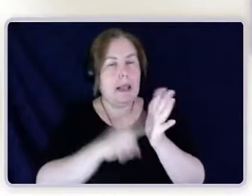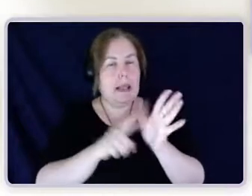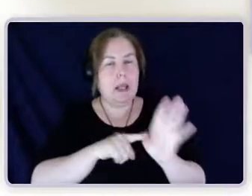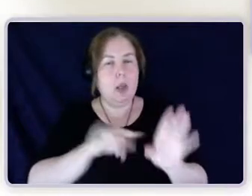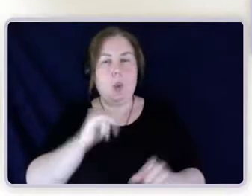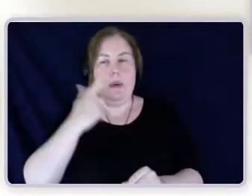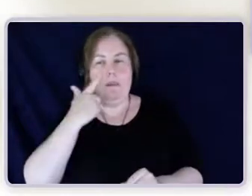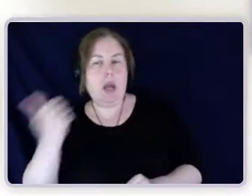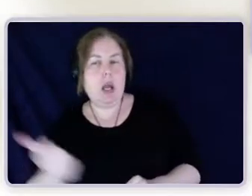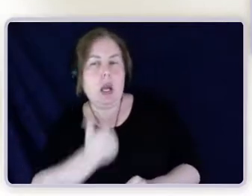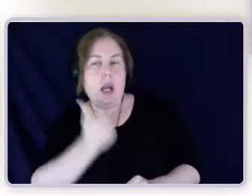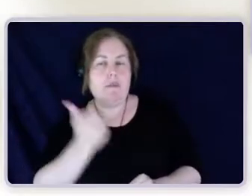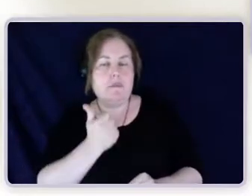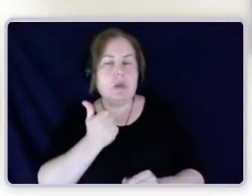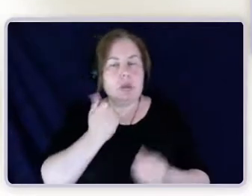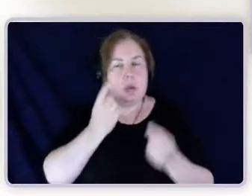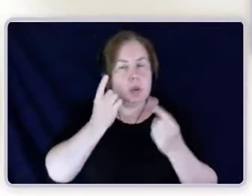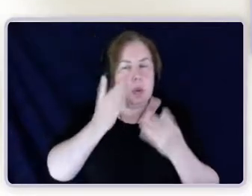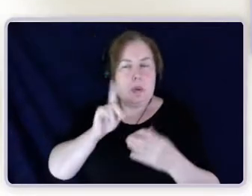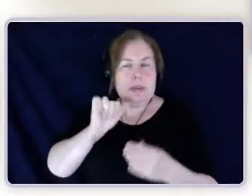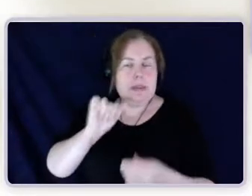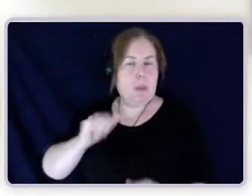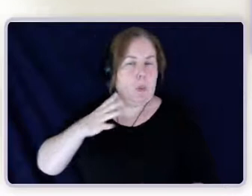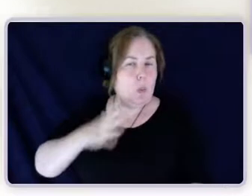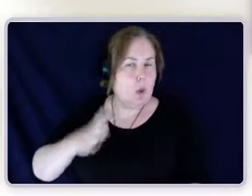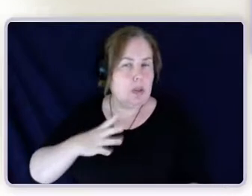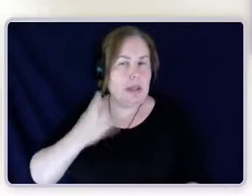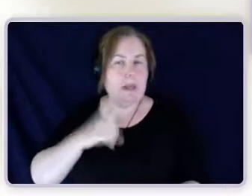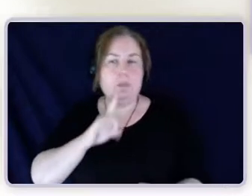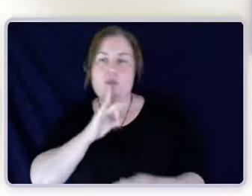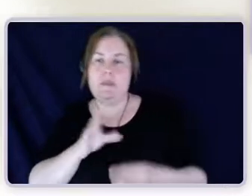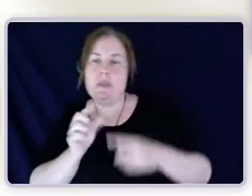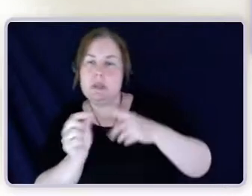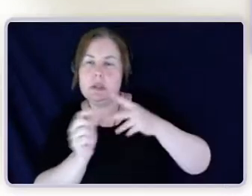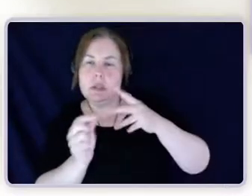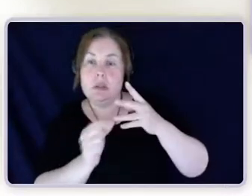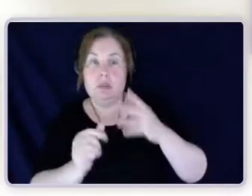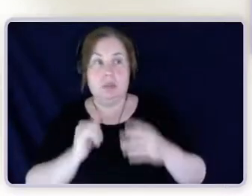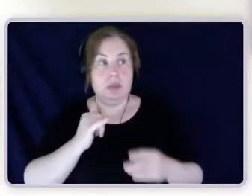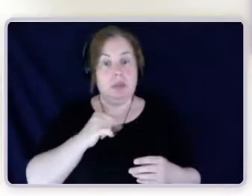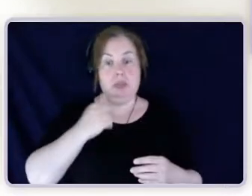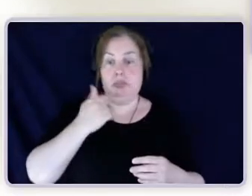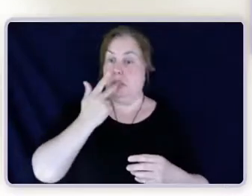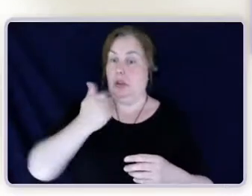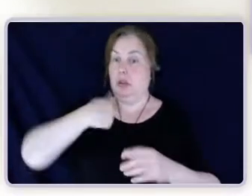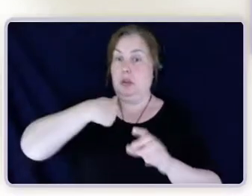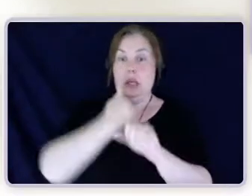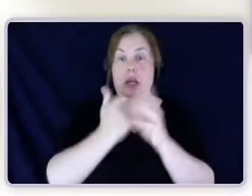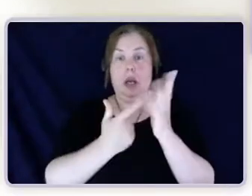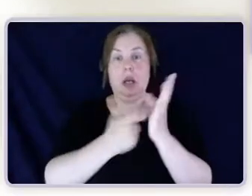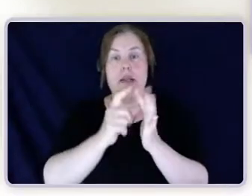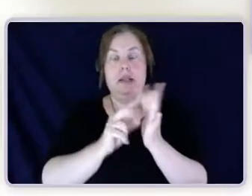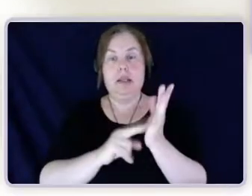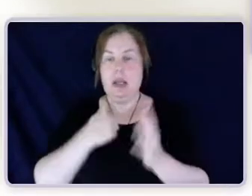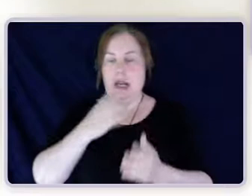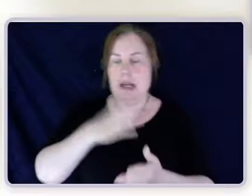person's will and preferences. You know, do I need to speak to a certain person or communicate with someone at different times of the day, in a